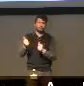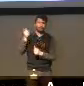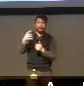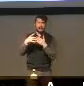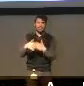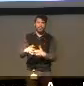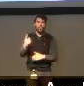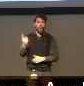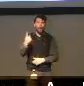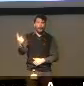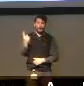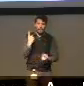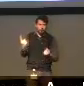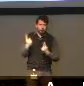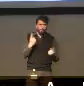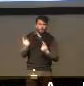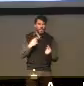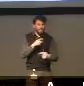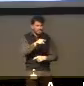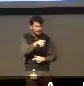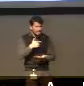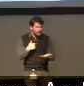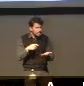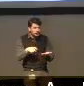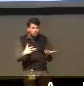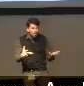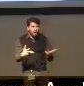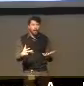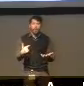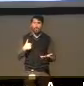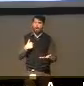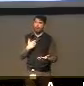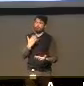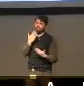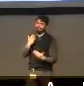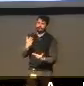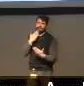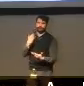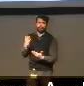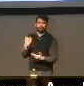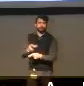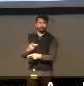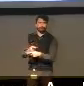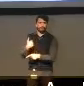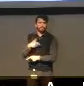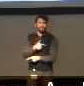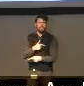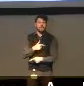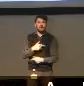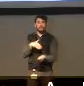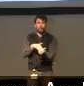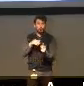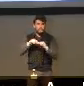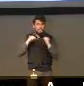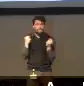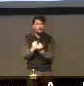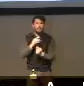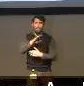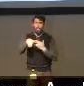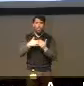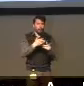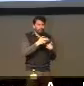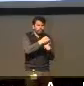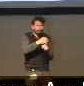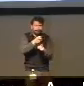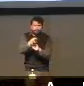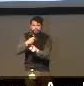do you need?" And we truly, truly appreciated that, including the physician team and all the disciplines that were in the RICU.